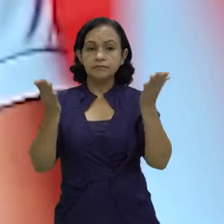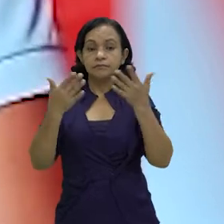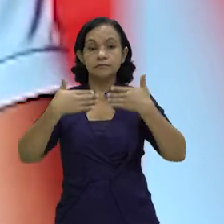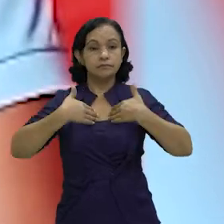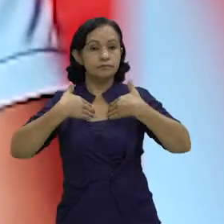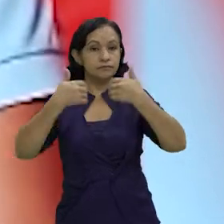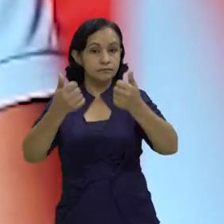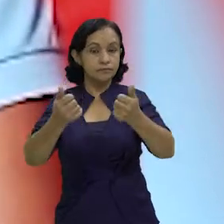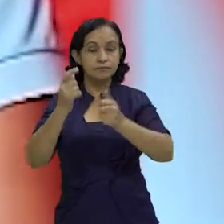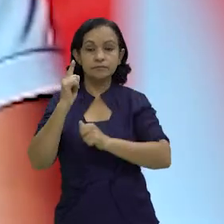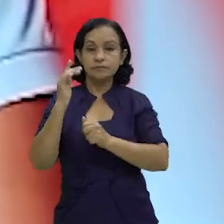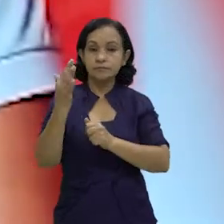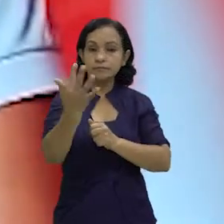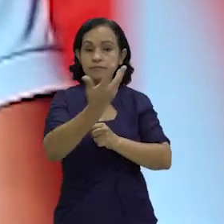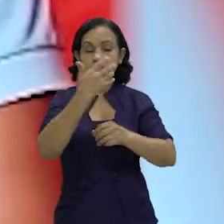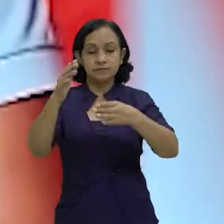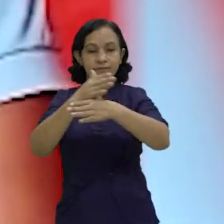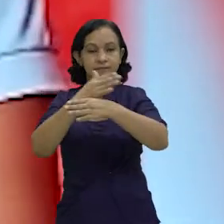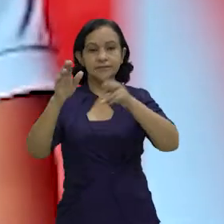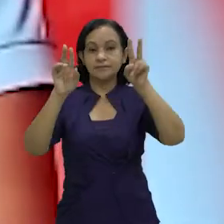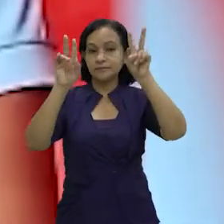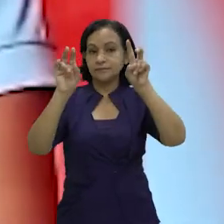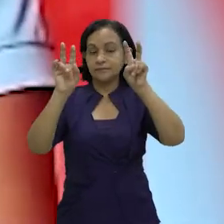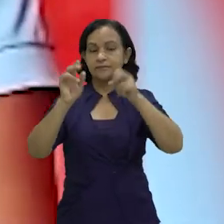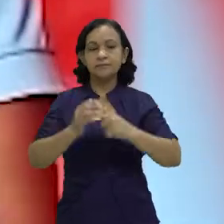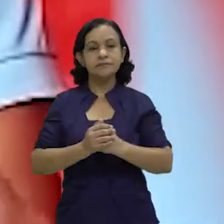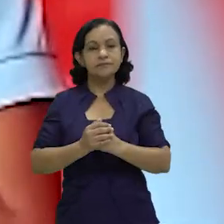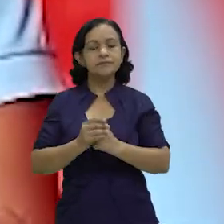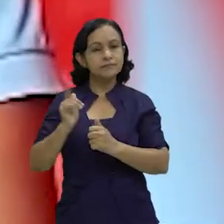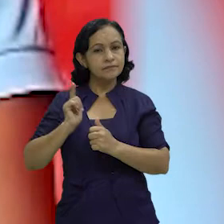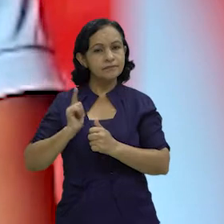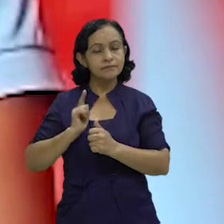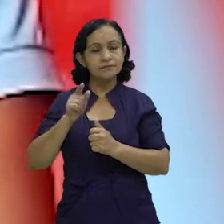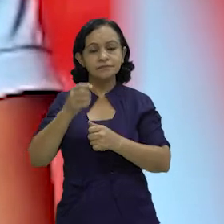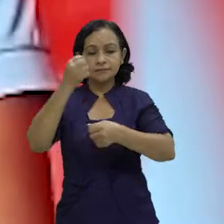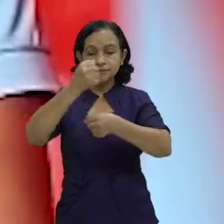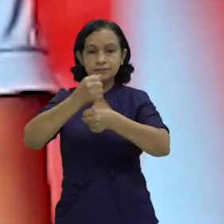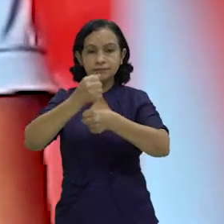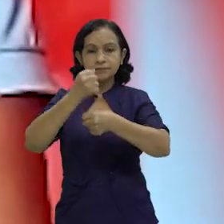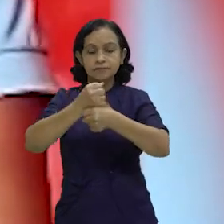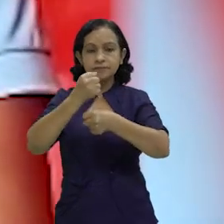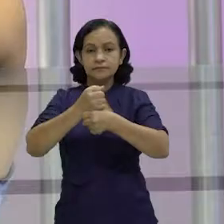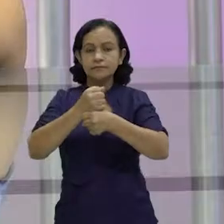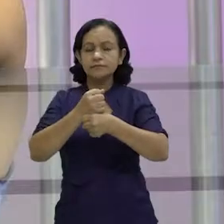and with them we have a work